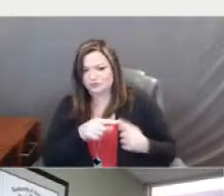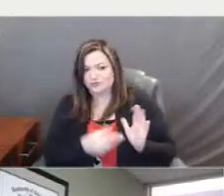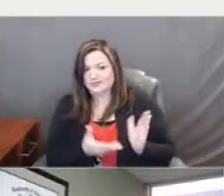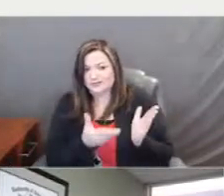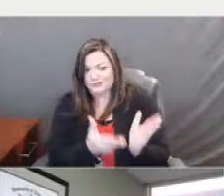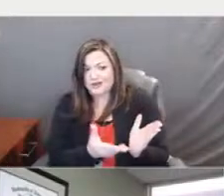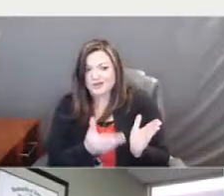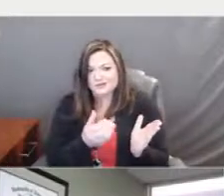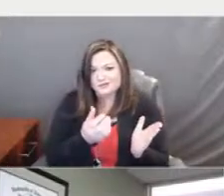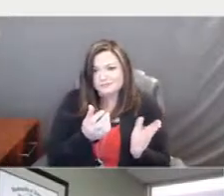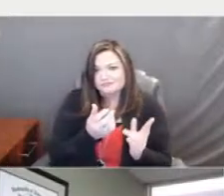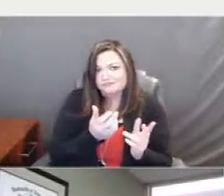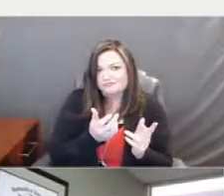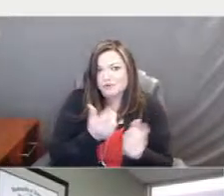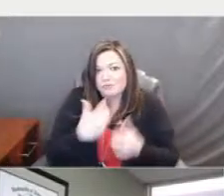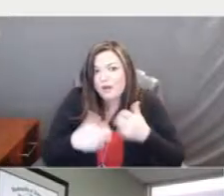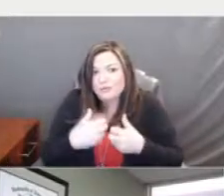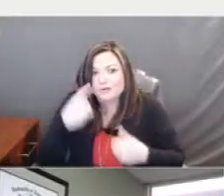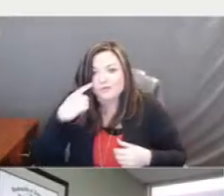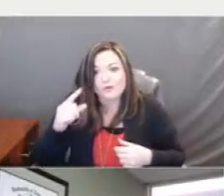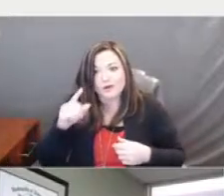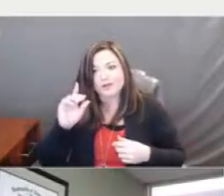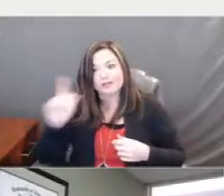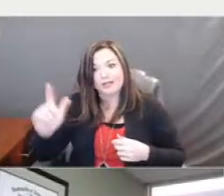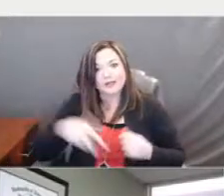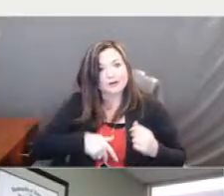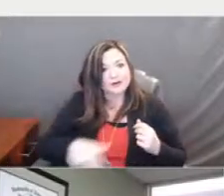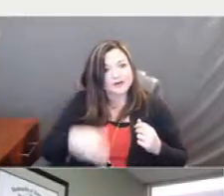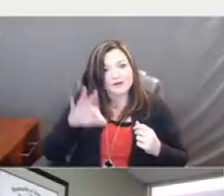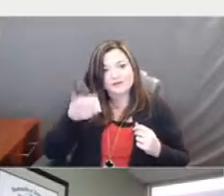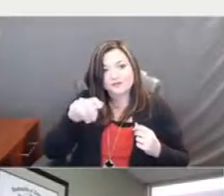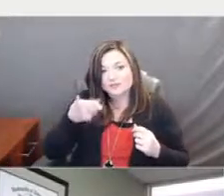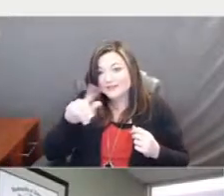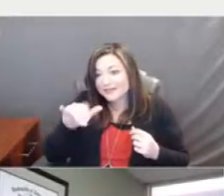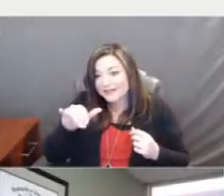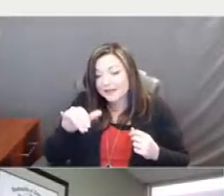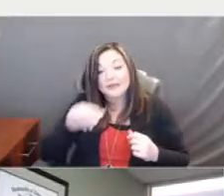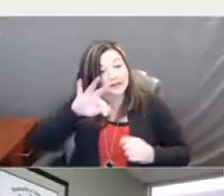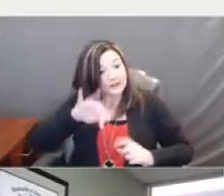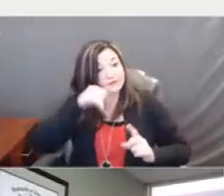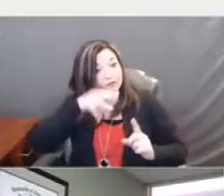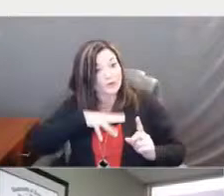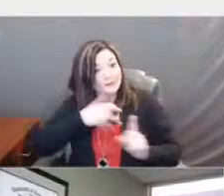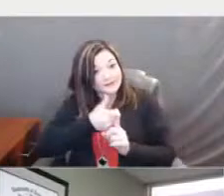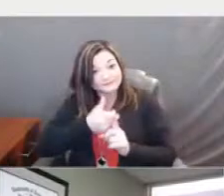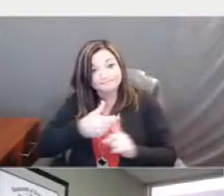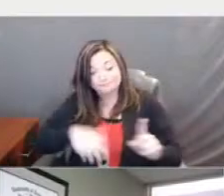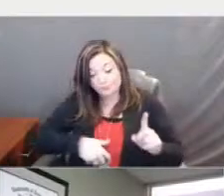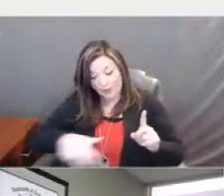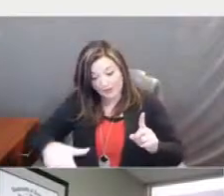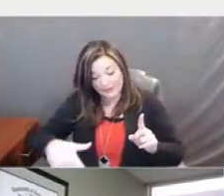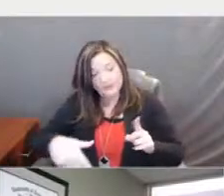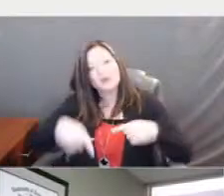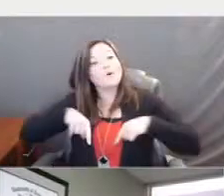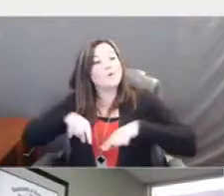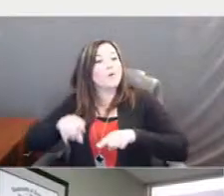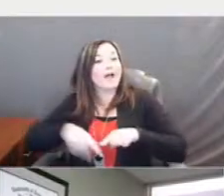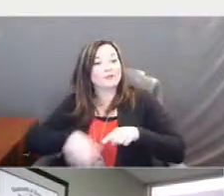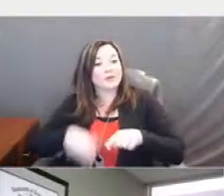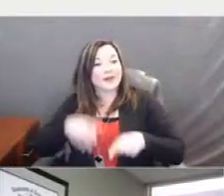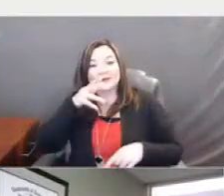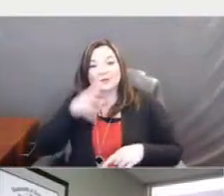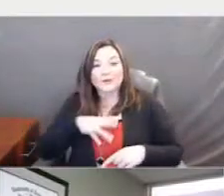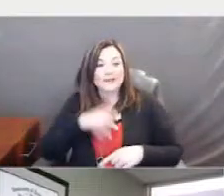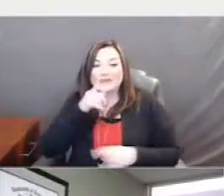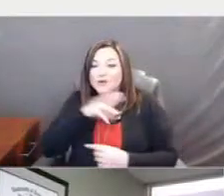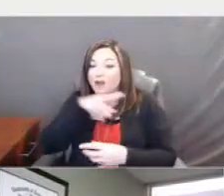cause problems with fertility. And for women who do become pregnant, while pregnant women were not